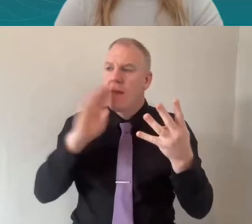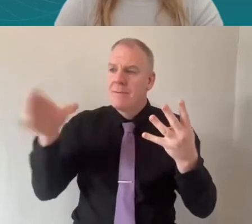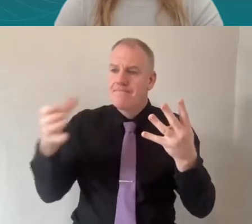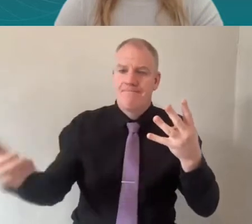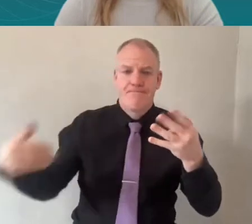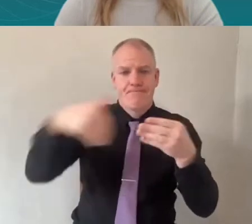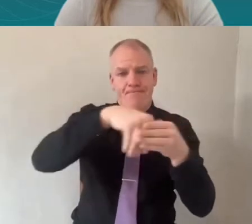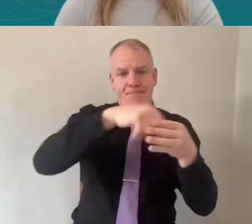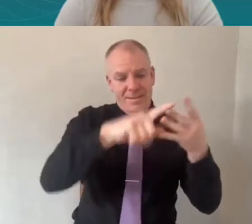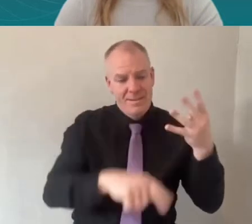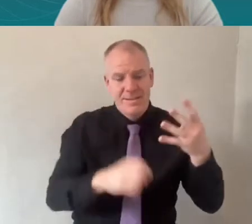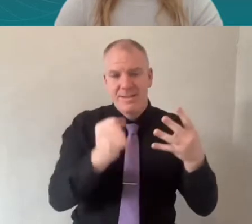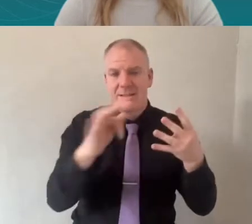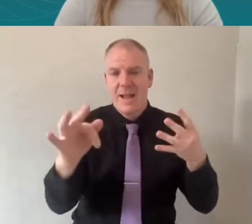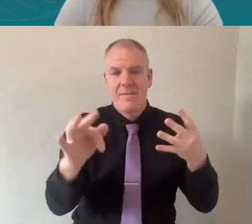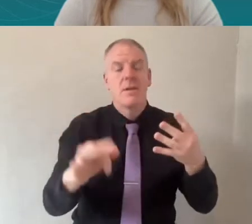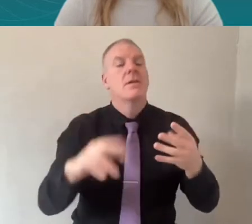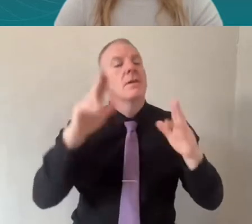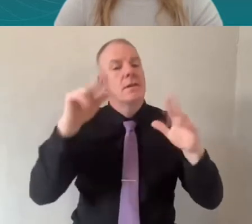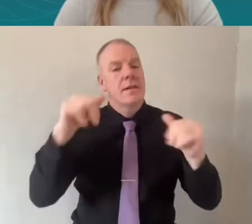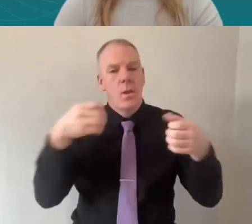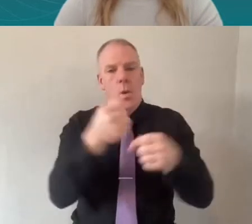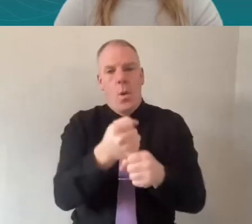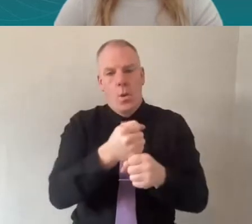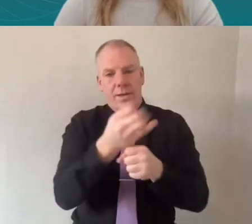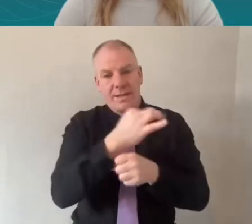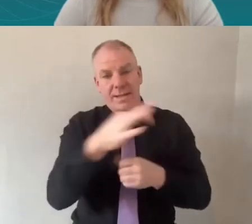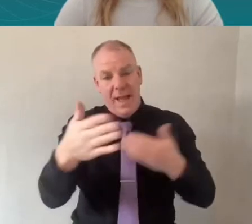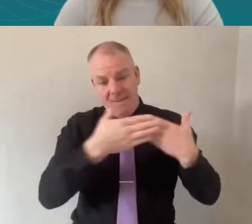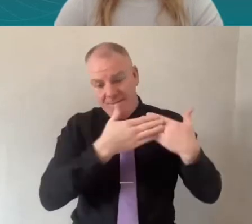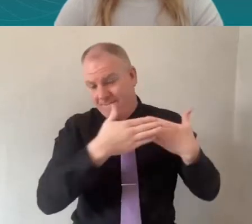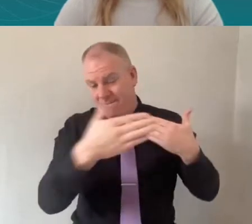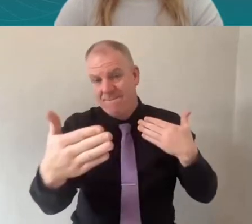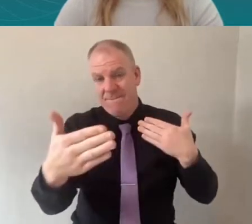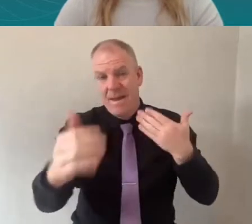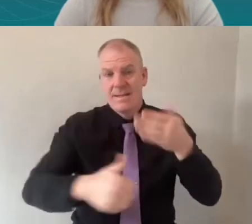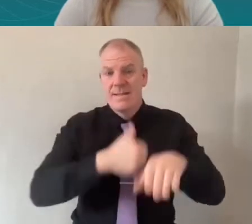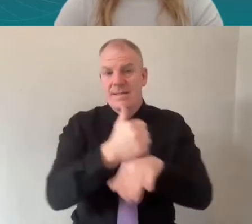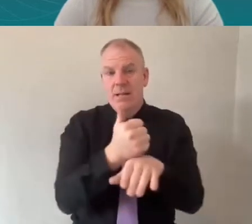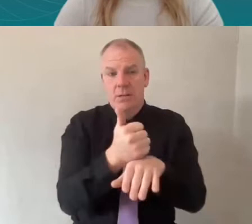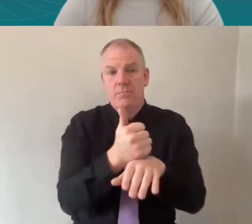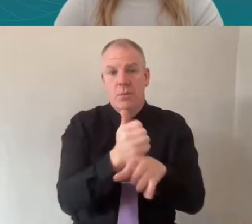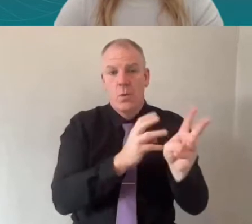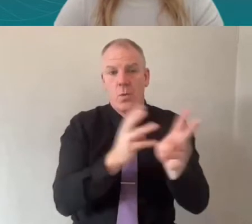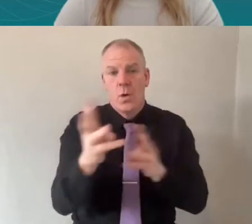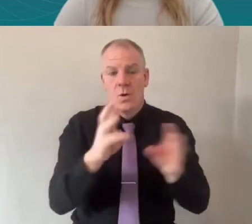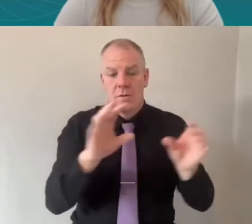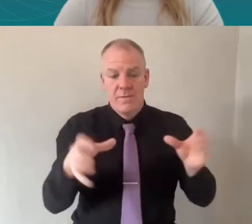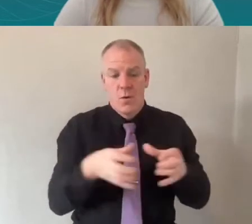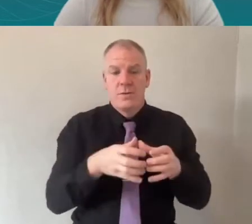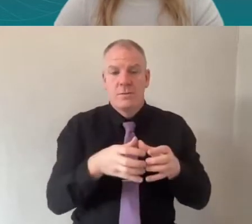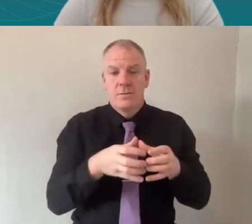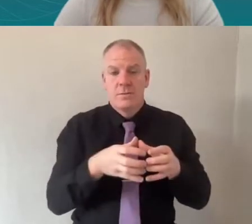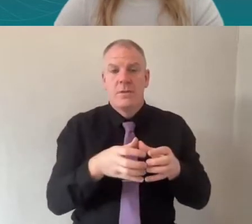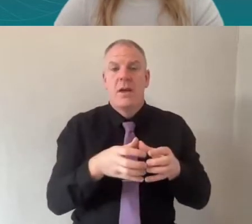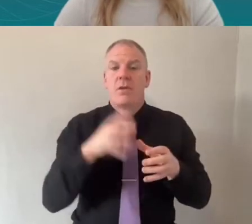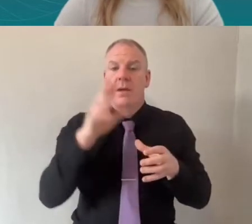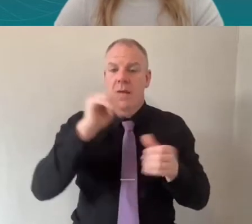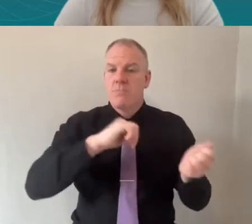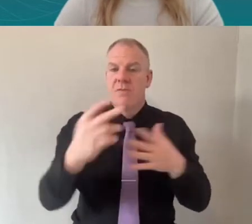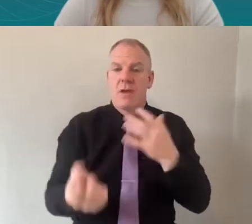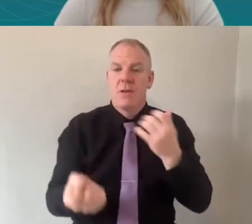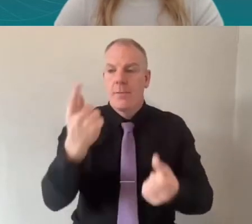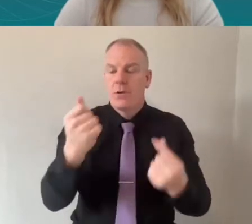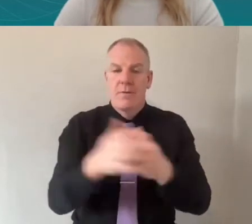sector. We will only be able to retain these staff and our established workforce if we can provide opportunities for our